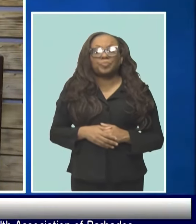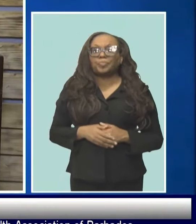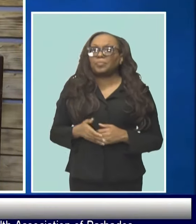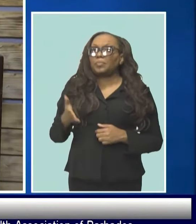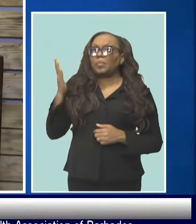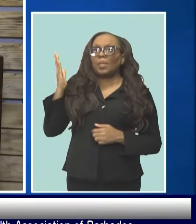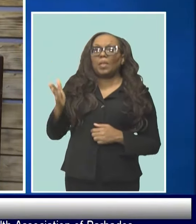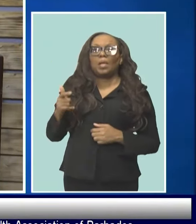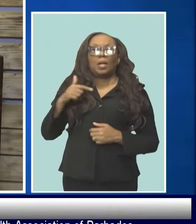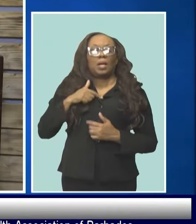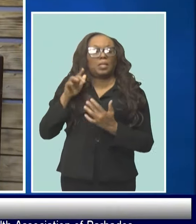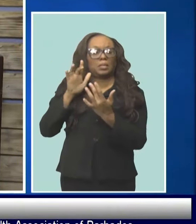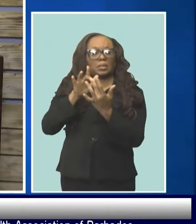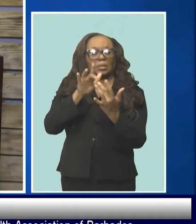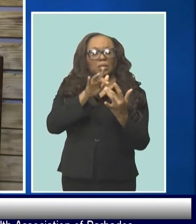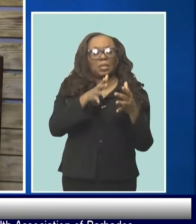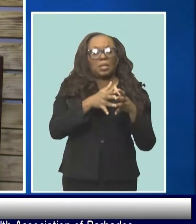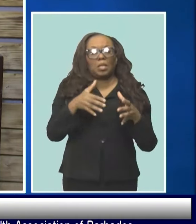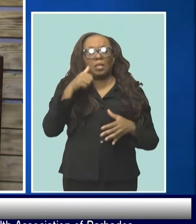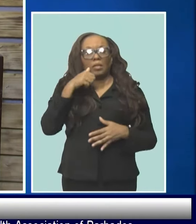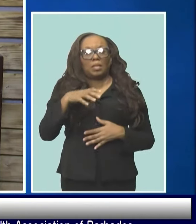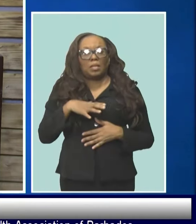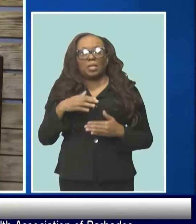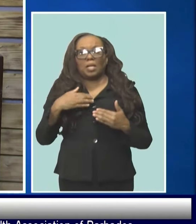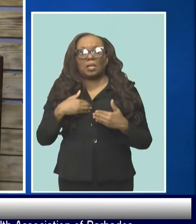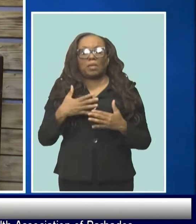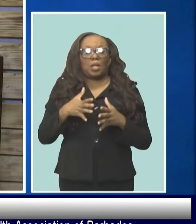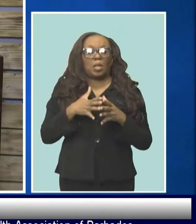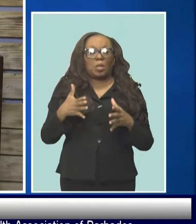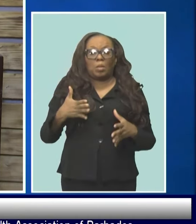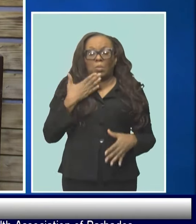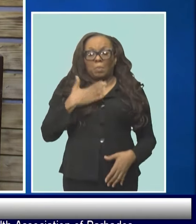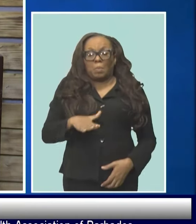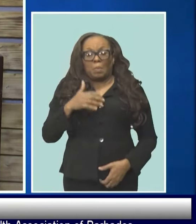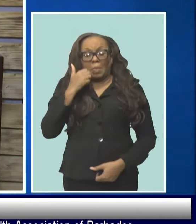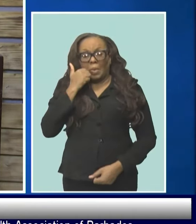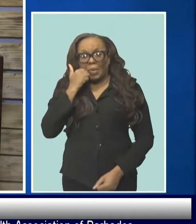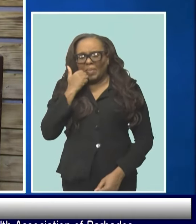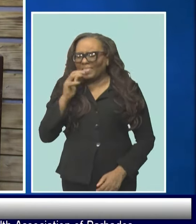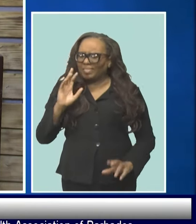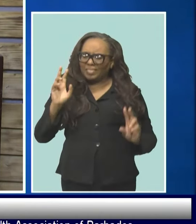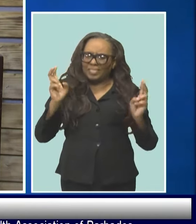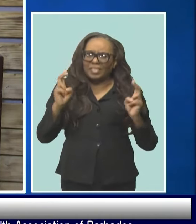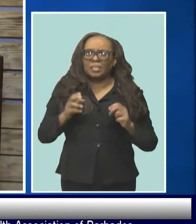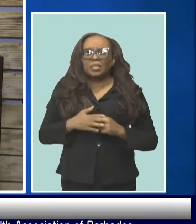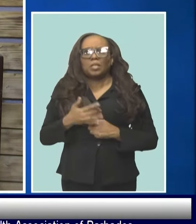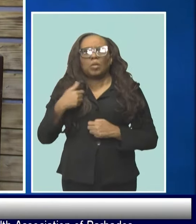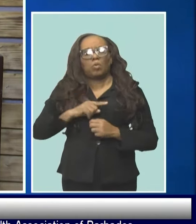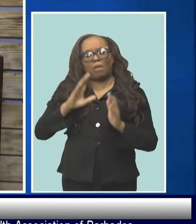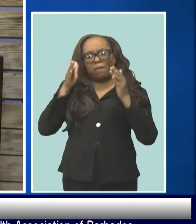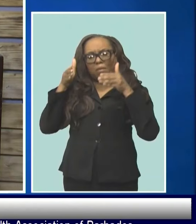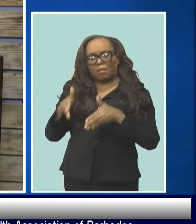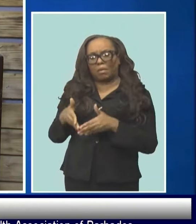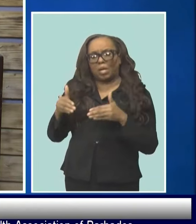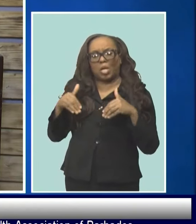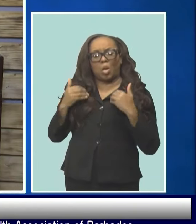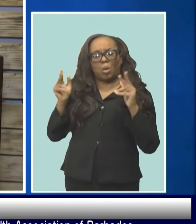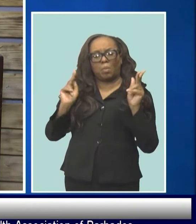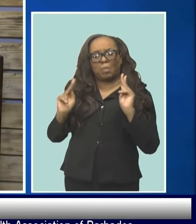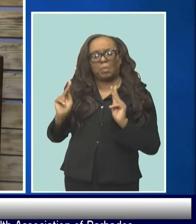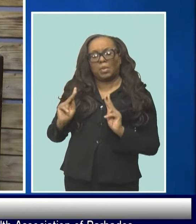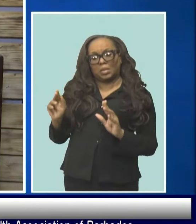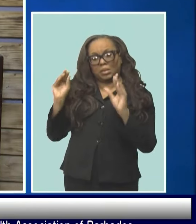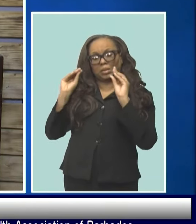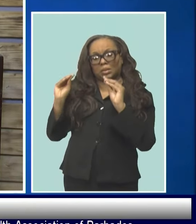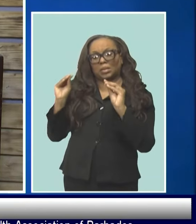of females who would have talked about debilitating periods. So right now we are focusing on adolescents' endometriosis, where we are actually educating